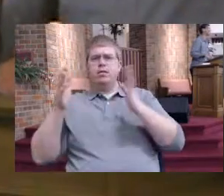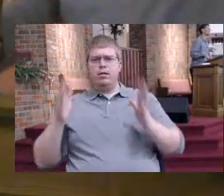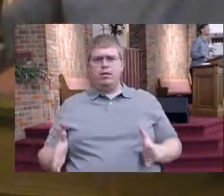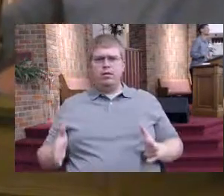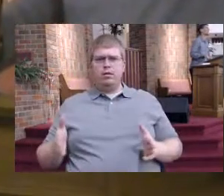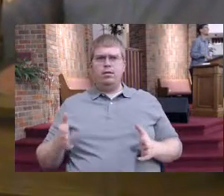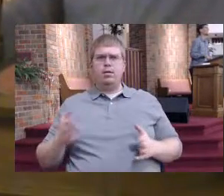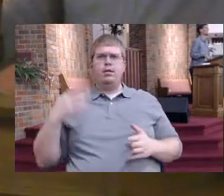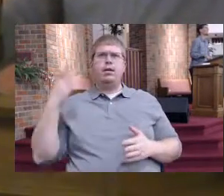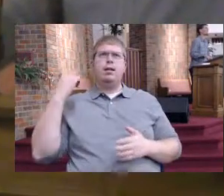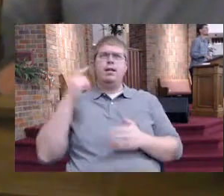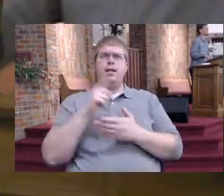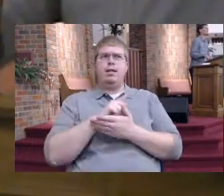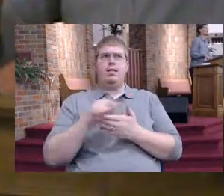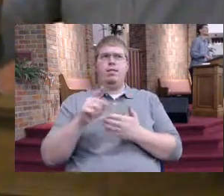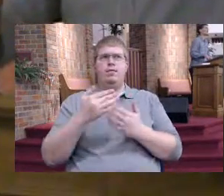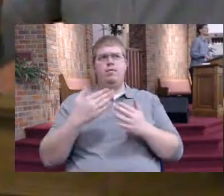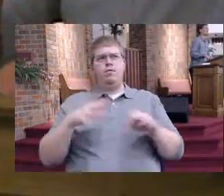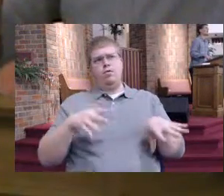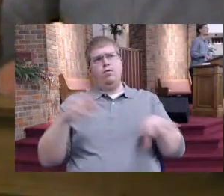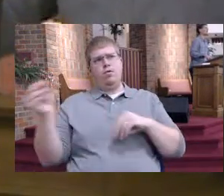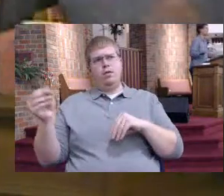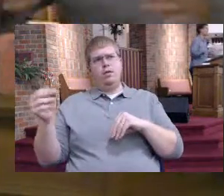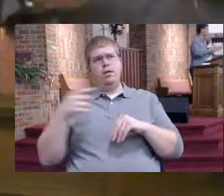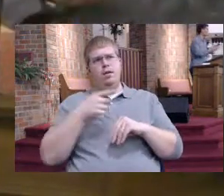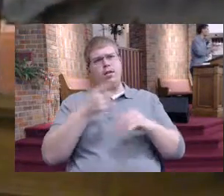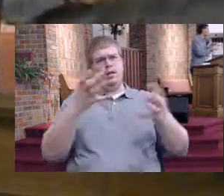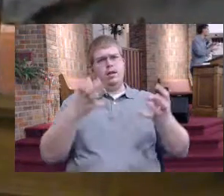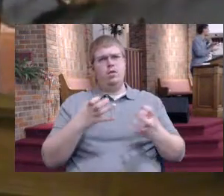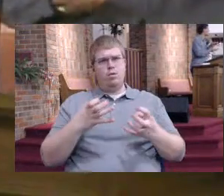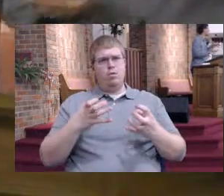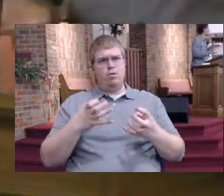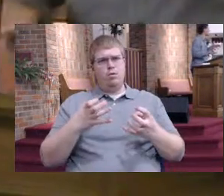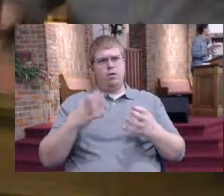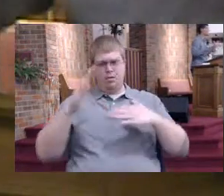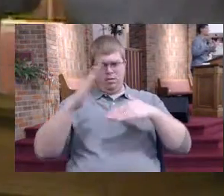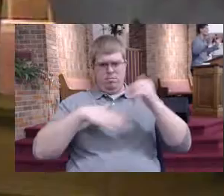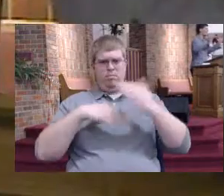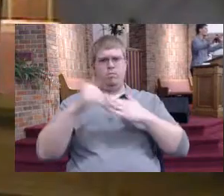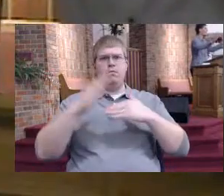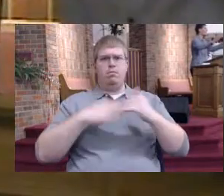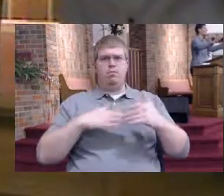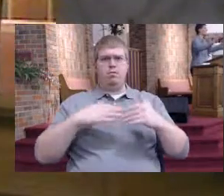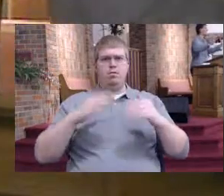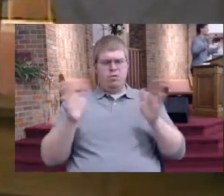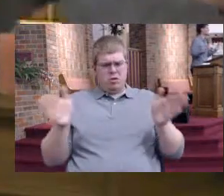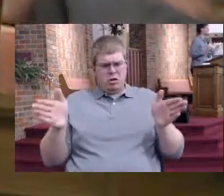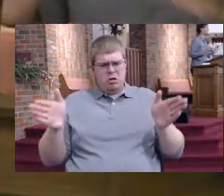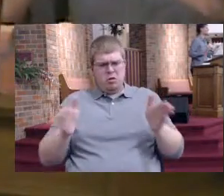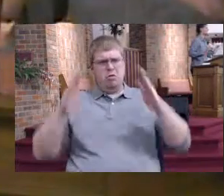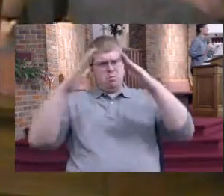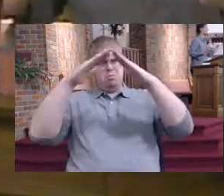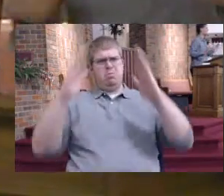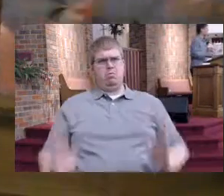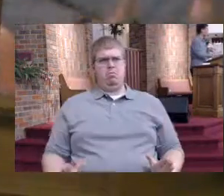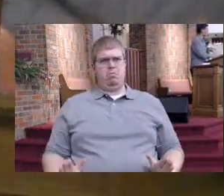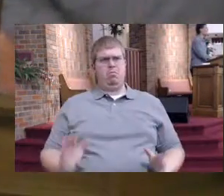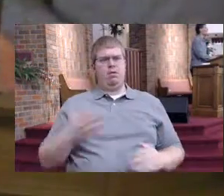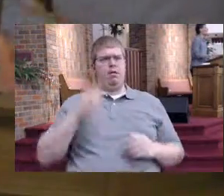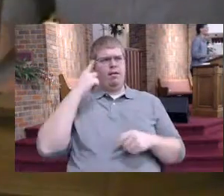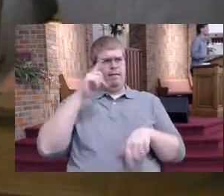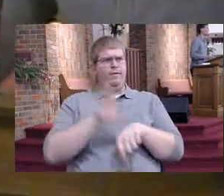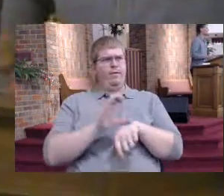left for furlough, they wanted to build a church building, just a small building, nothing fancy. And they were